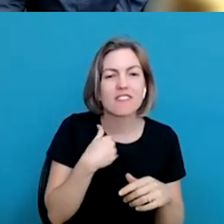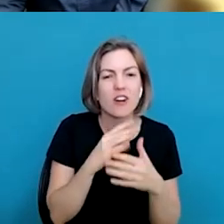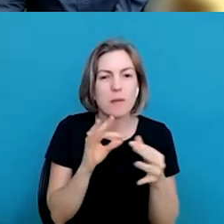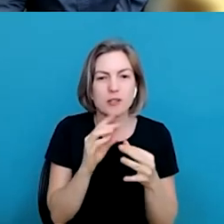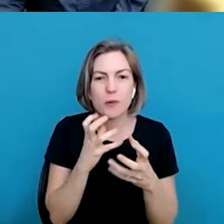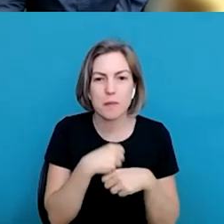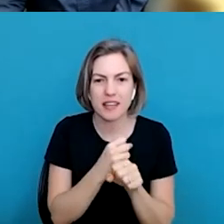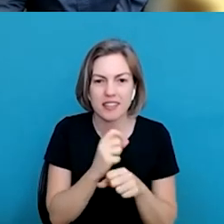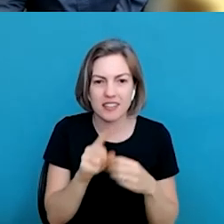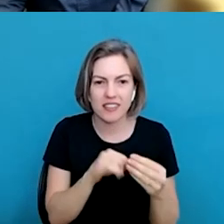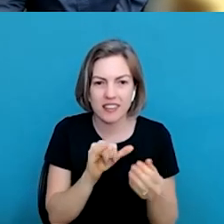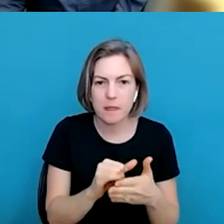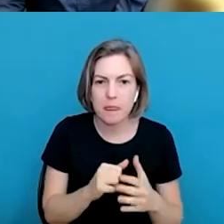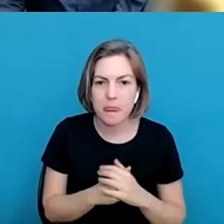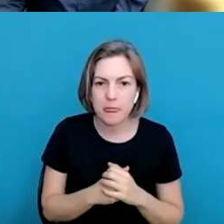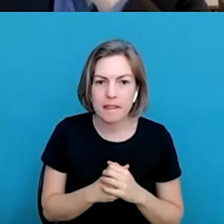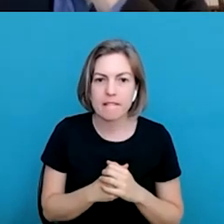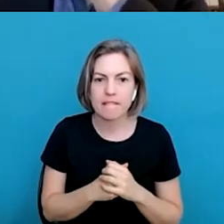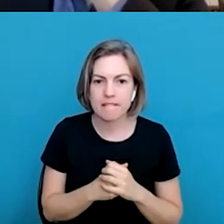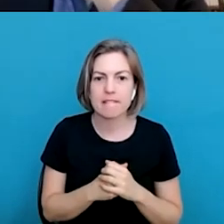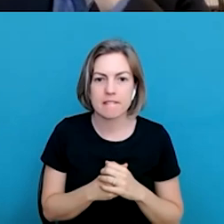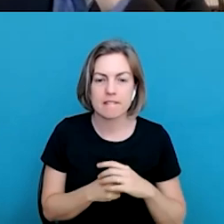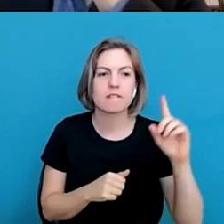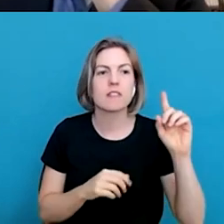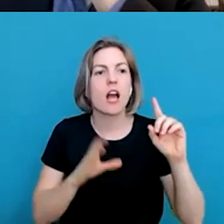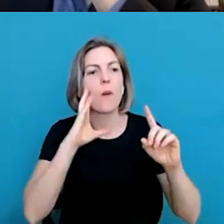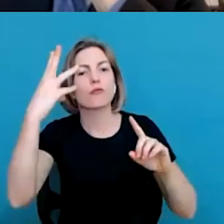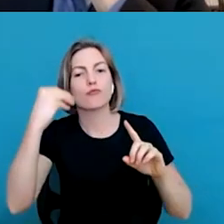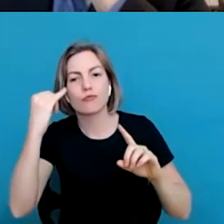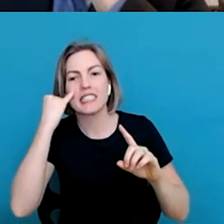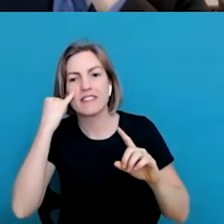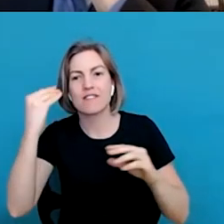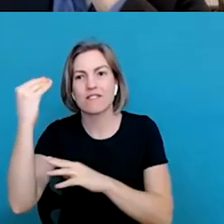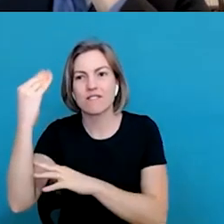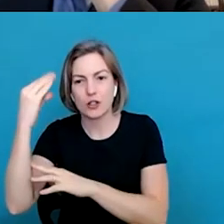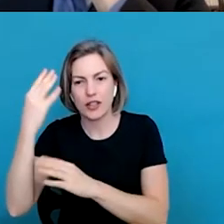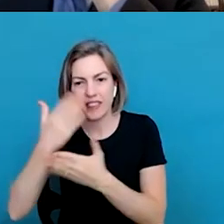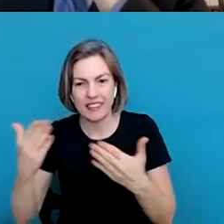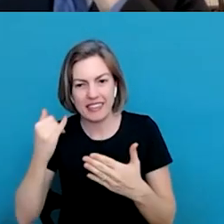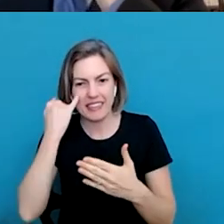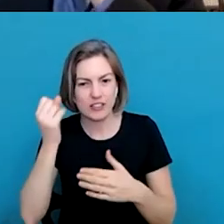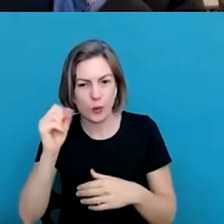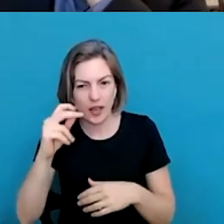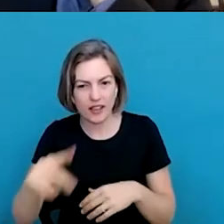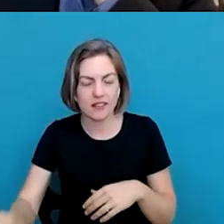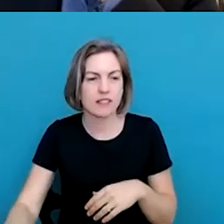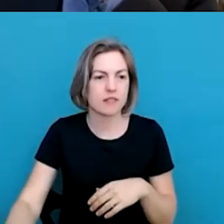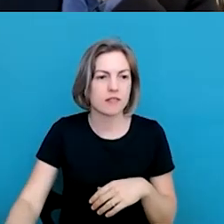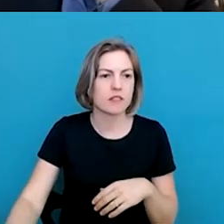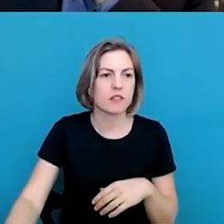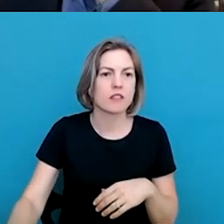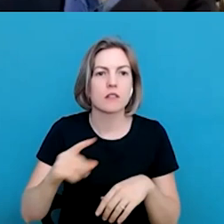about. Well, just wanted to, I'll leave the video off just in case it does the flickering thing, if that's okay.